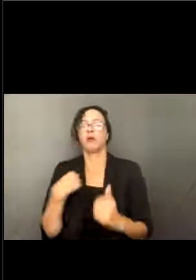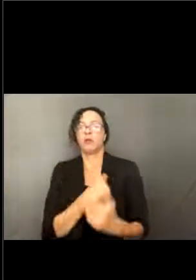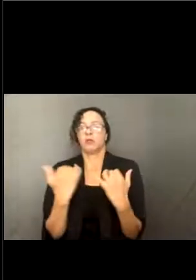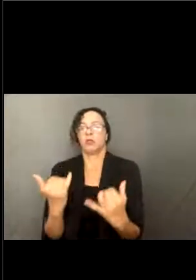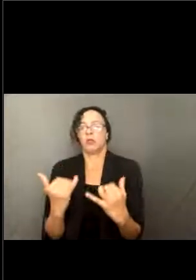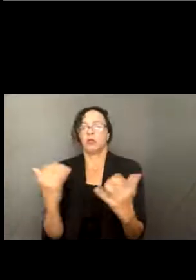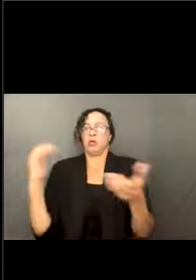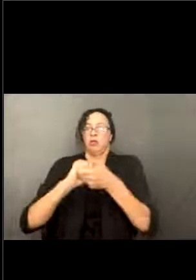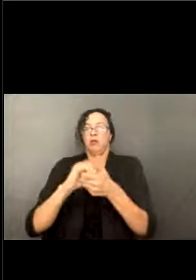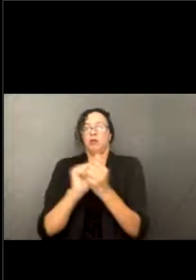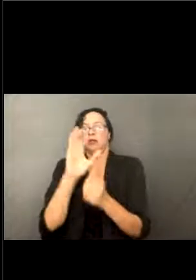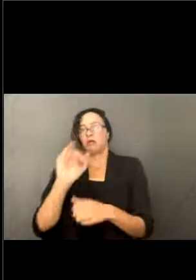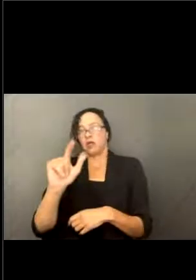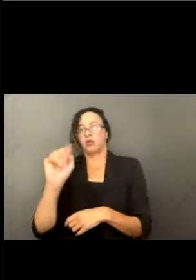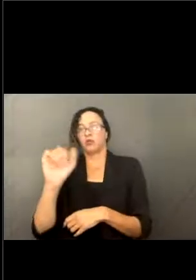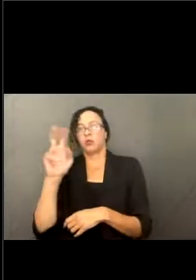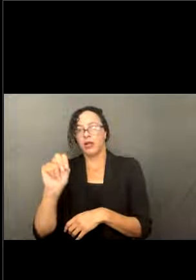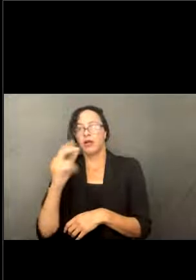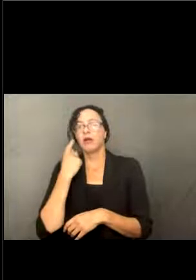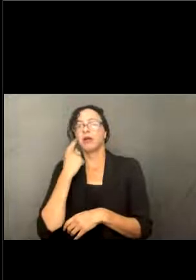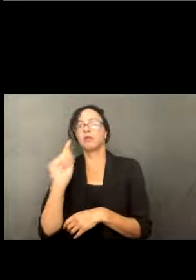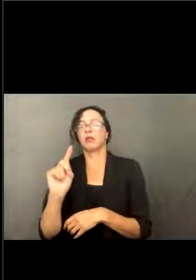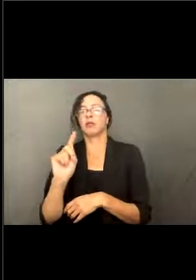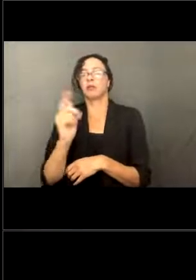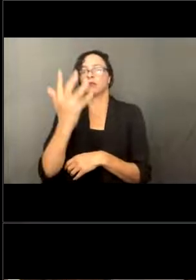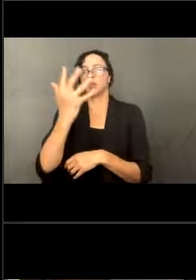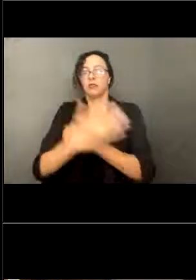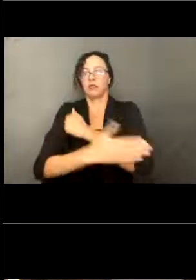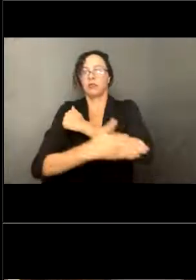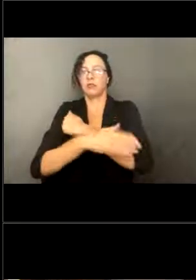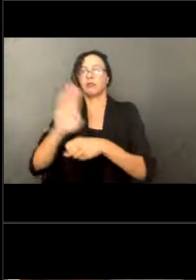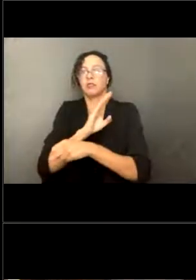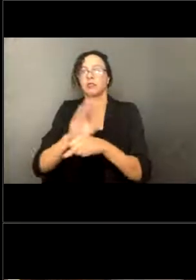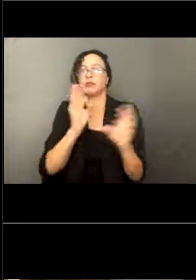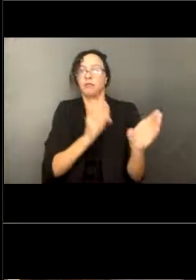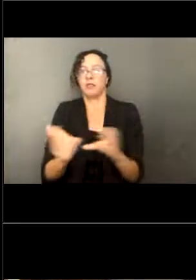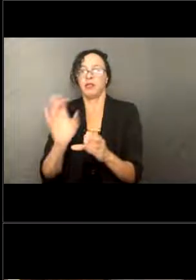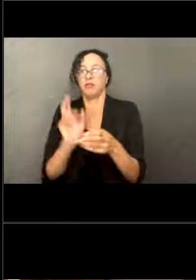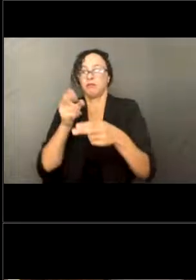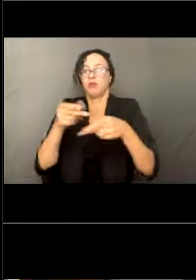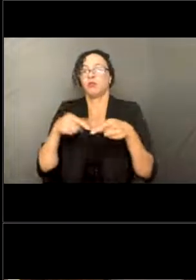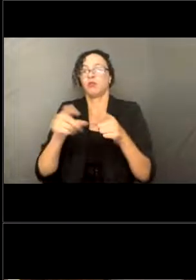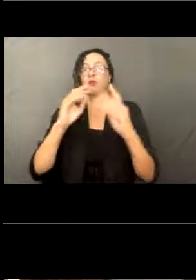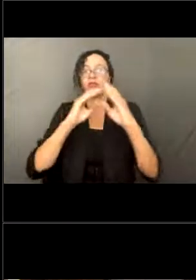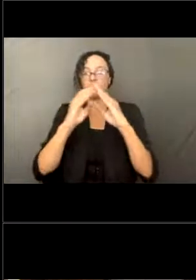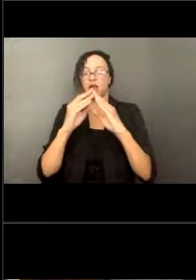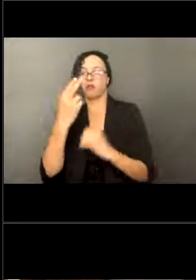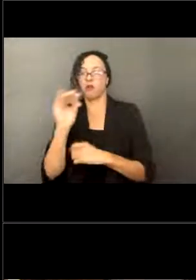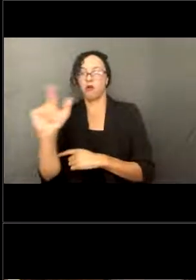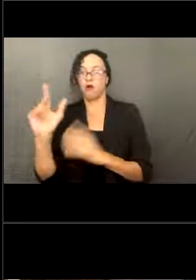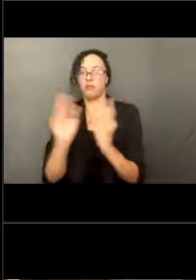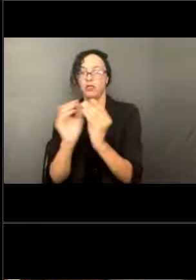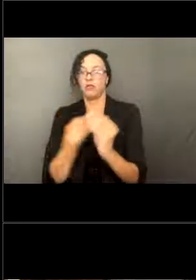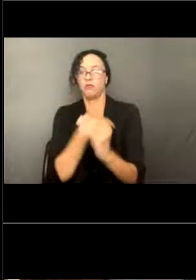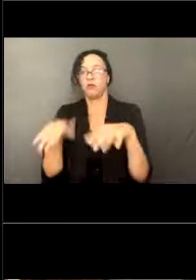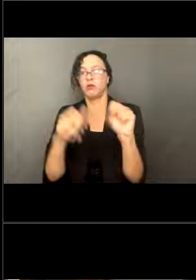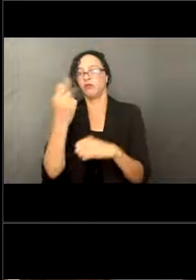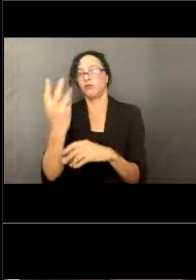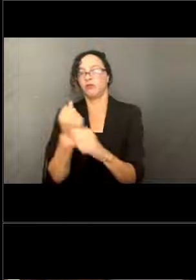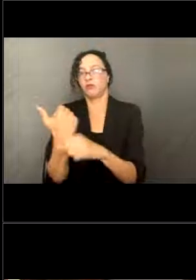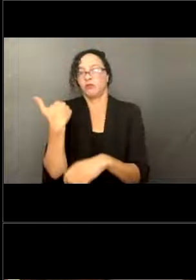on a 5-county business plan that was mentioned at the town hall that we had a few years back in our region. So